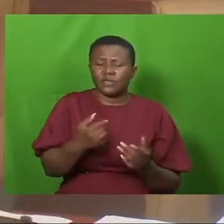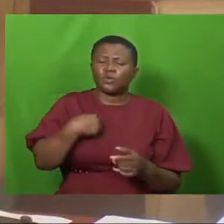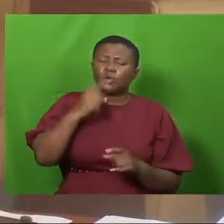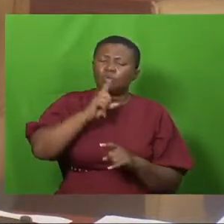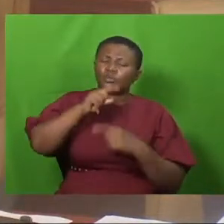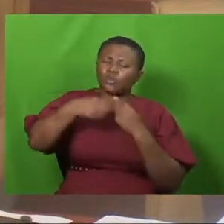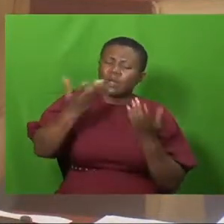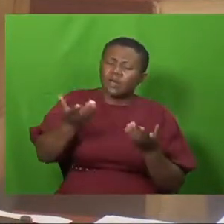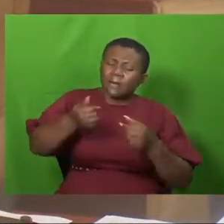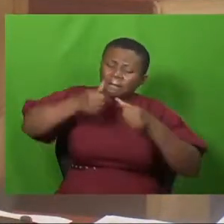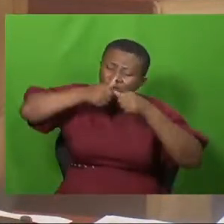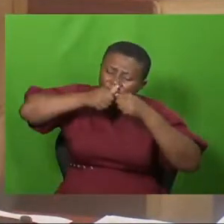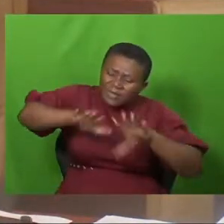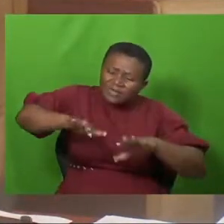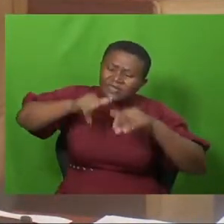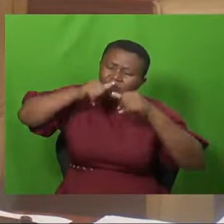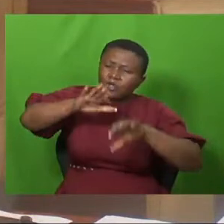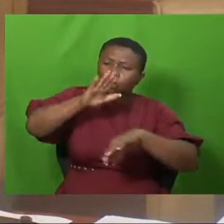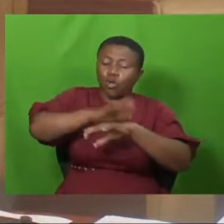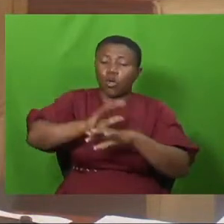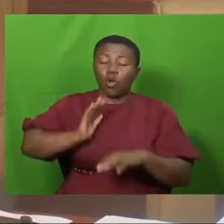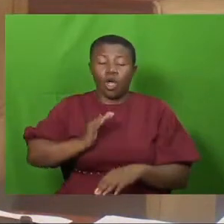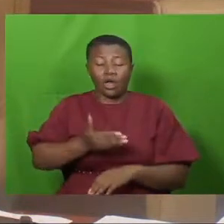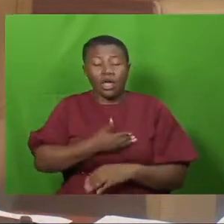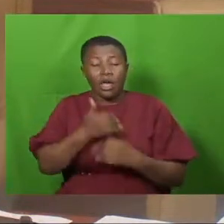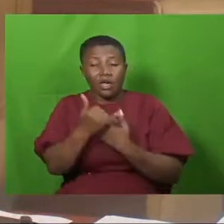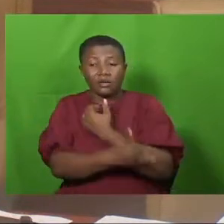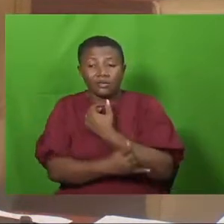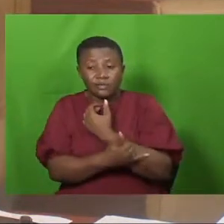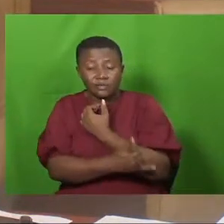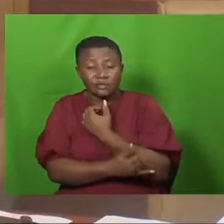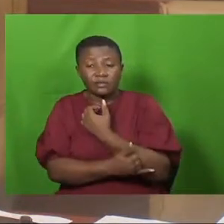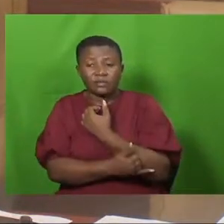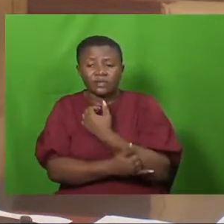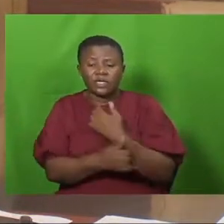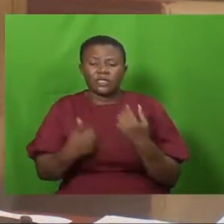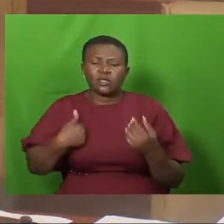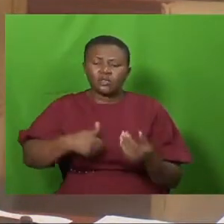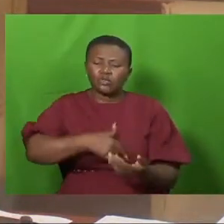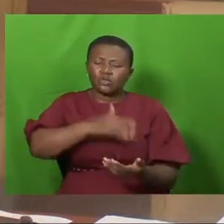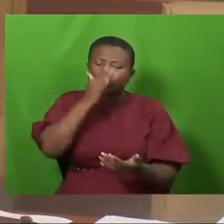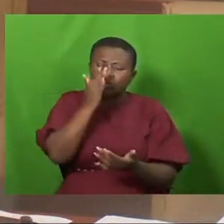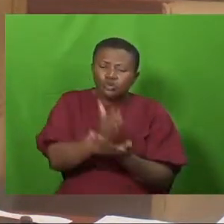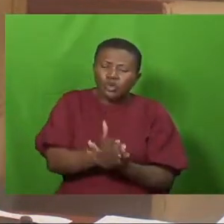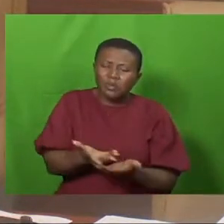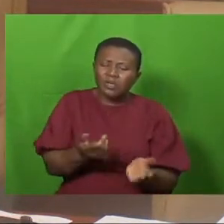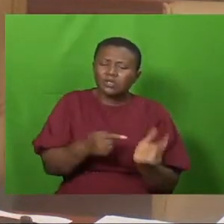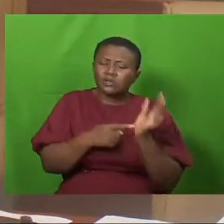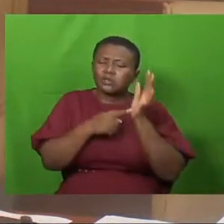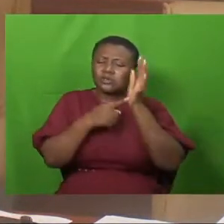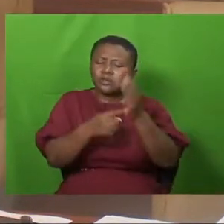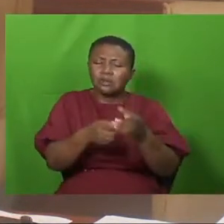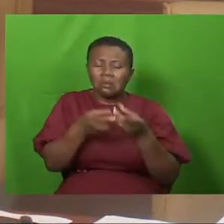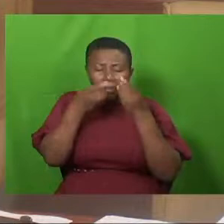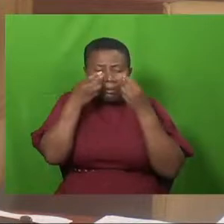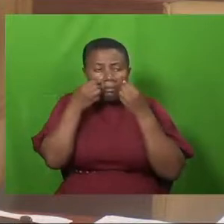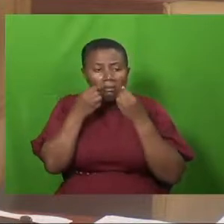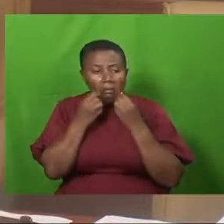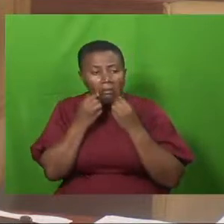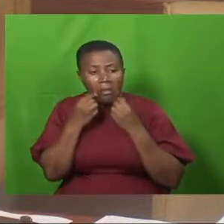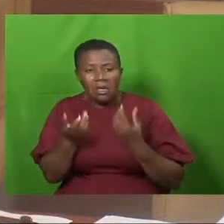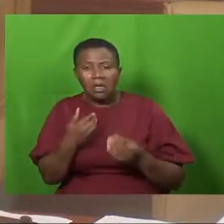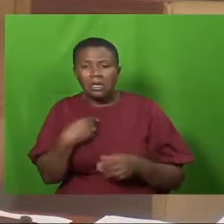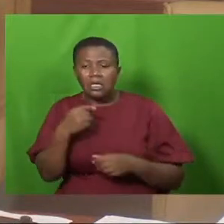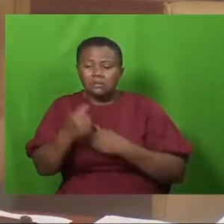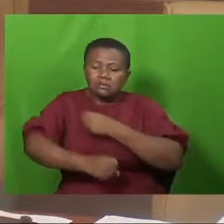country. Let us stop bemoaning our situation as if we are the worst that has ever happened to us. We